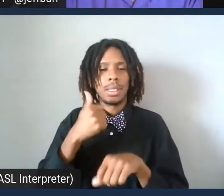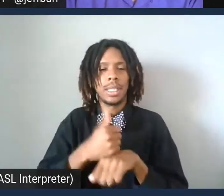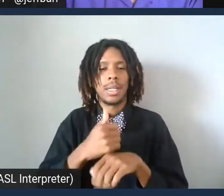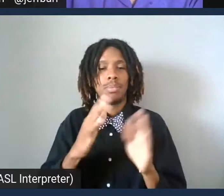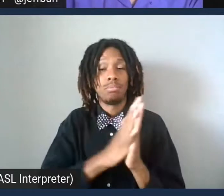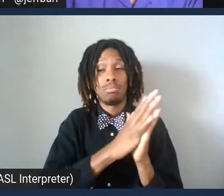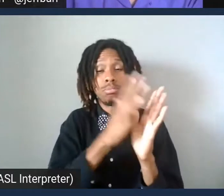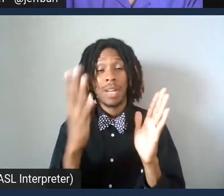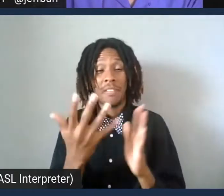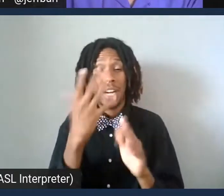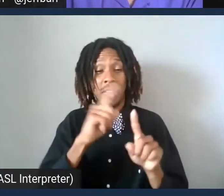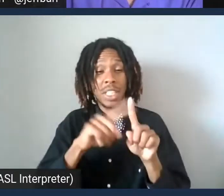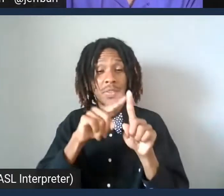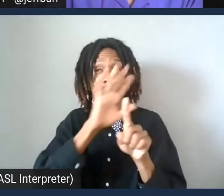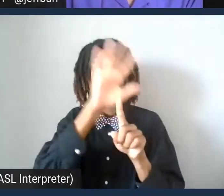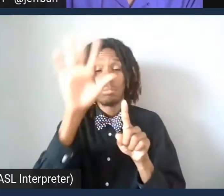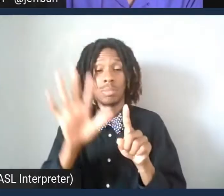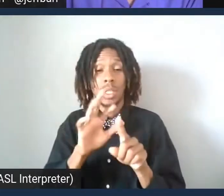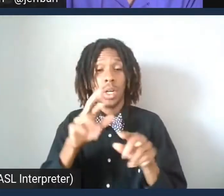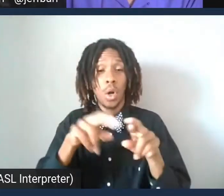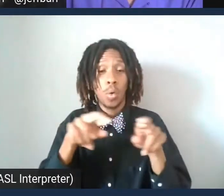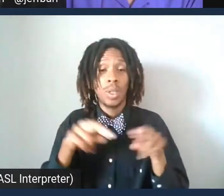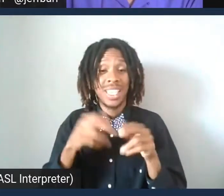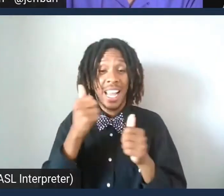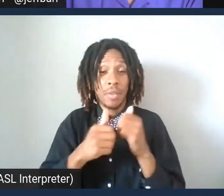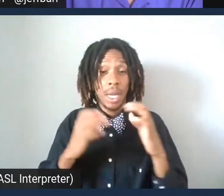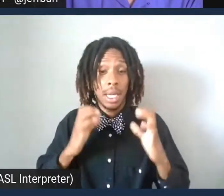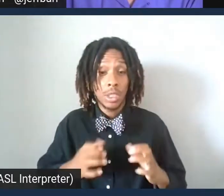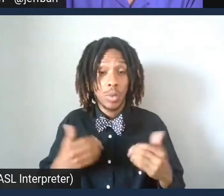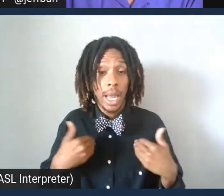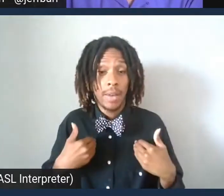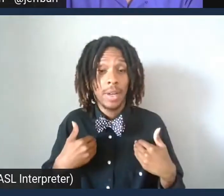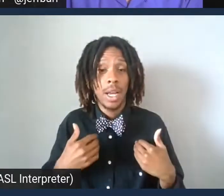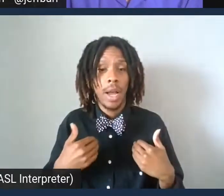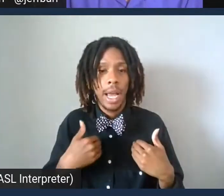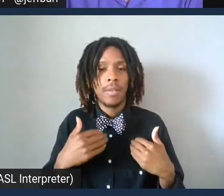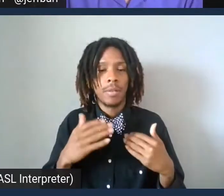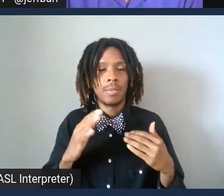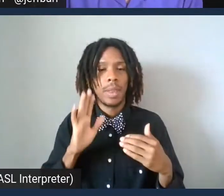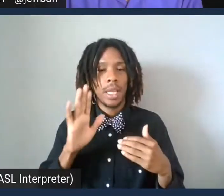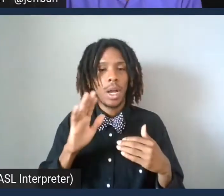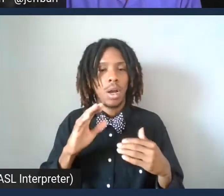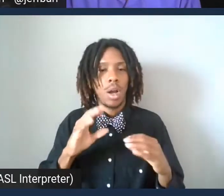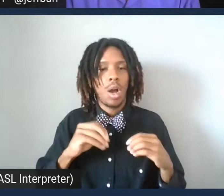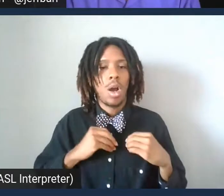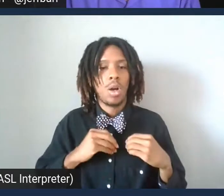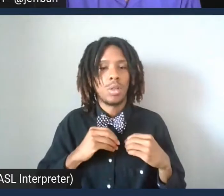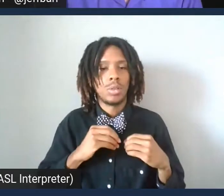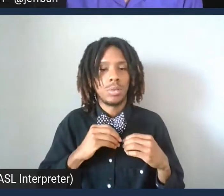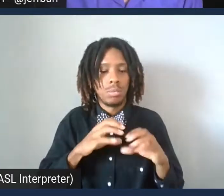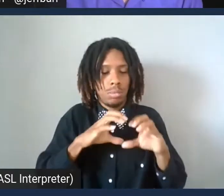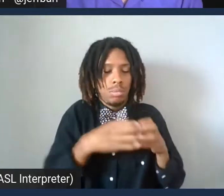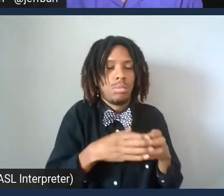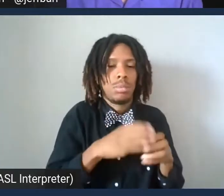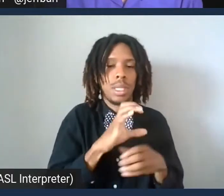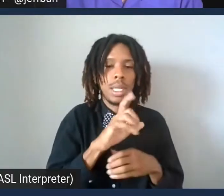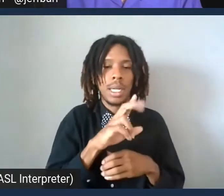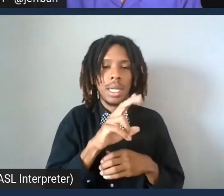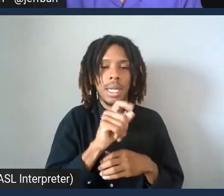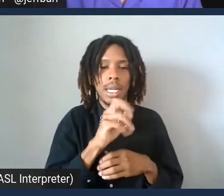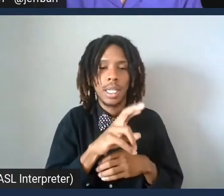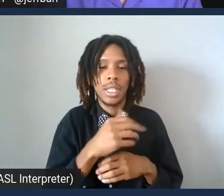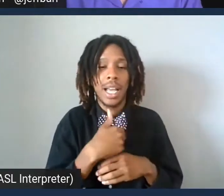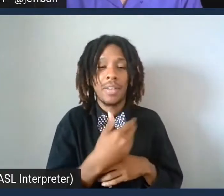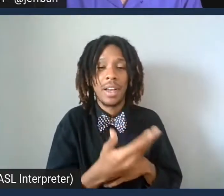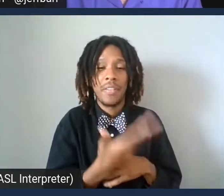regions. Every customer that we have will have a dedicated set of cluster, which has a five